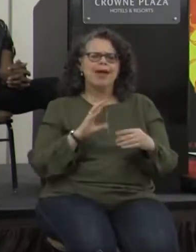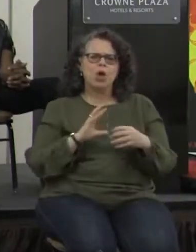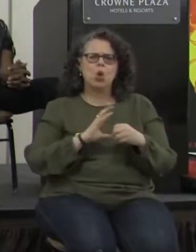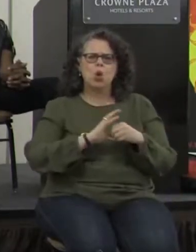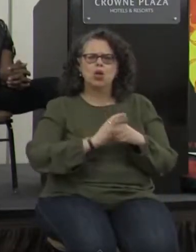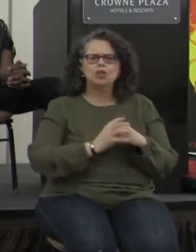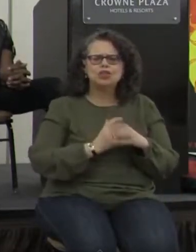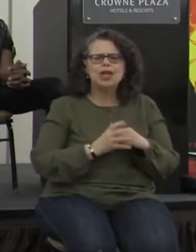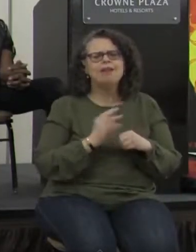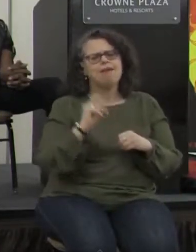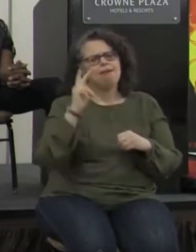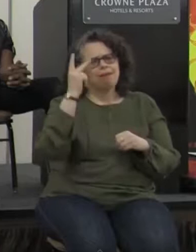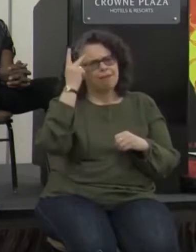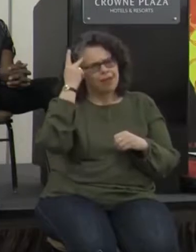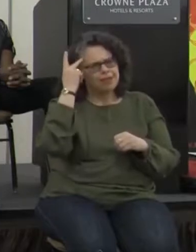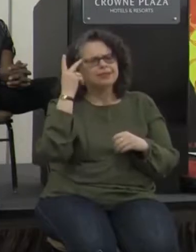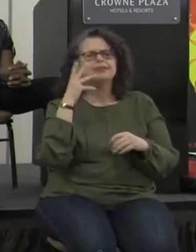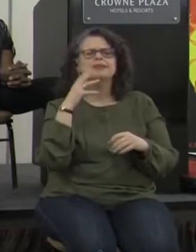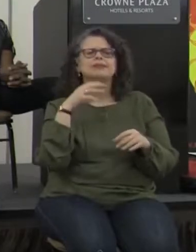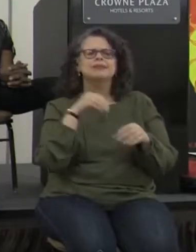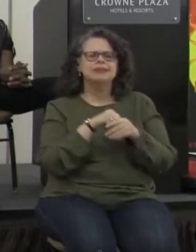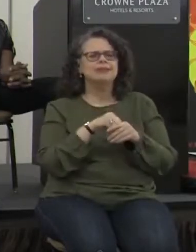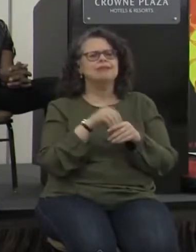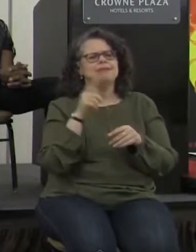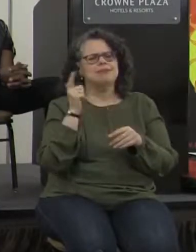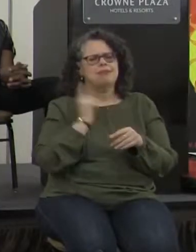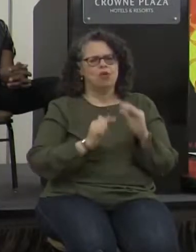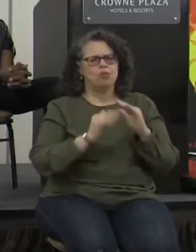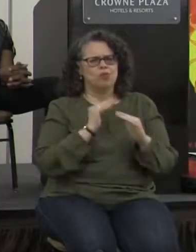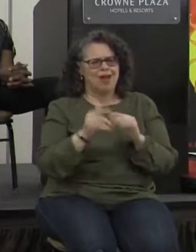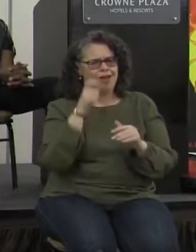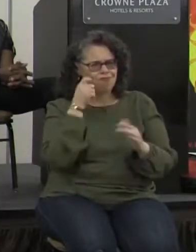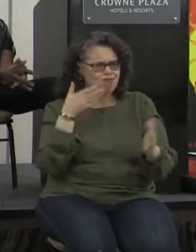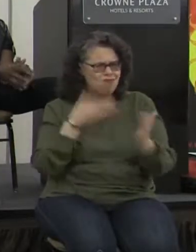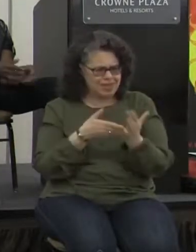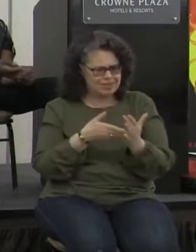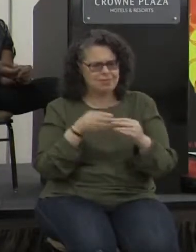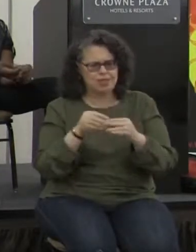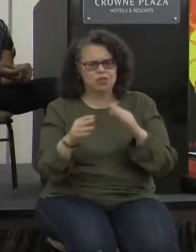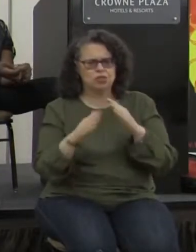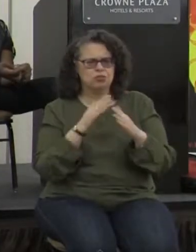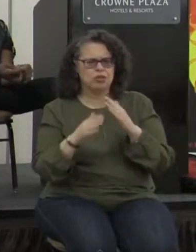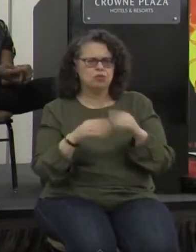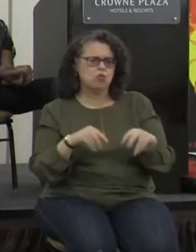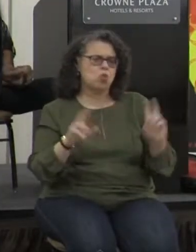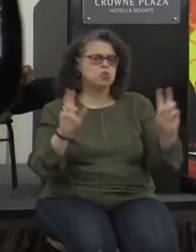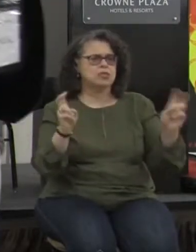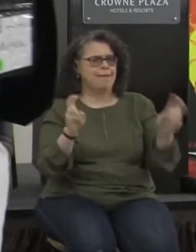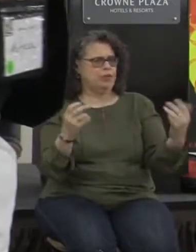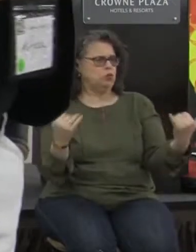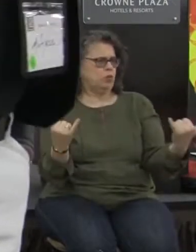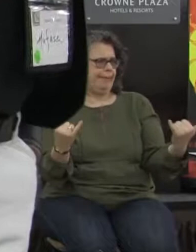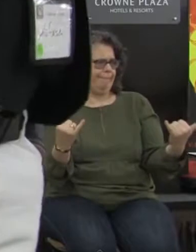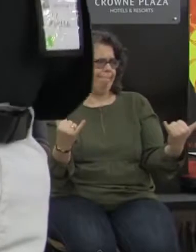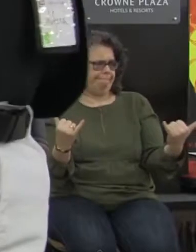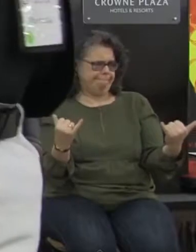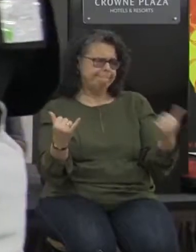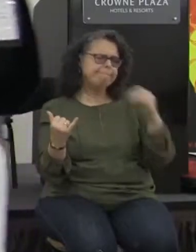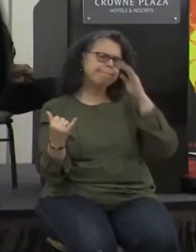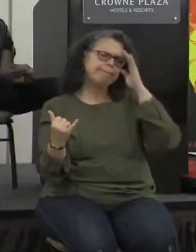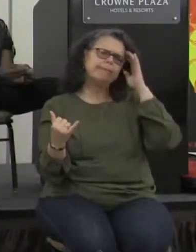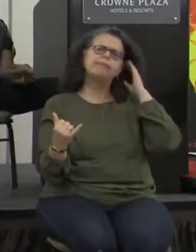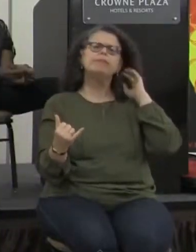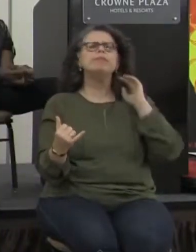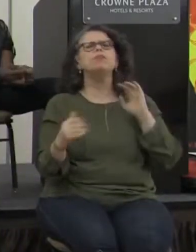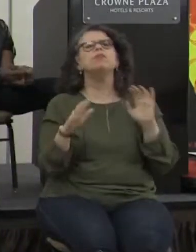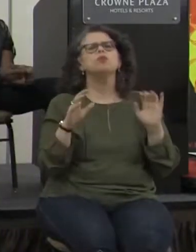politics within the leather community and racism within the community. And so those are the topics that are on the table today. We could have a